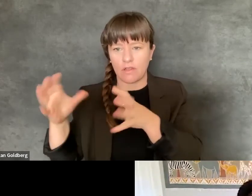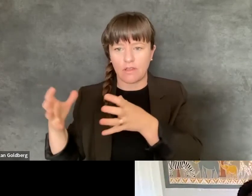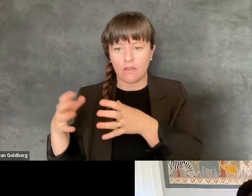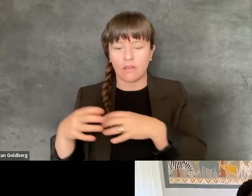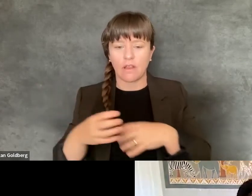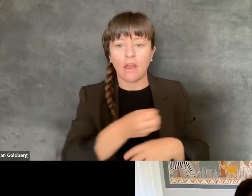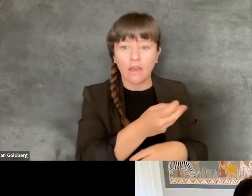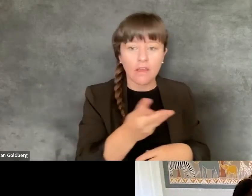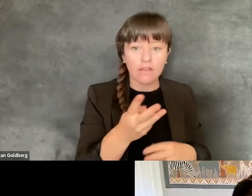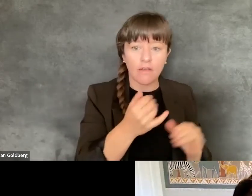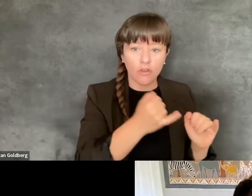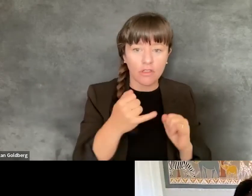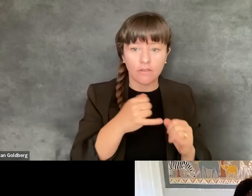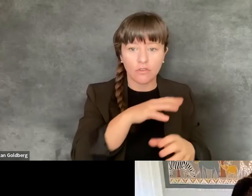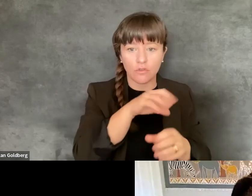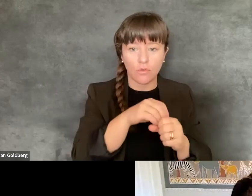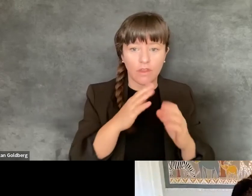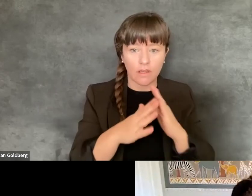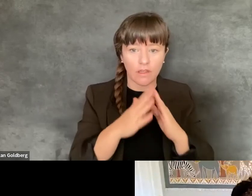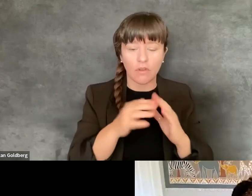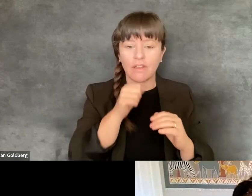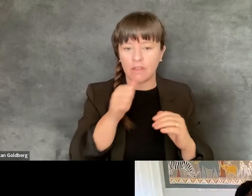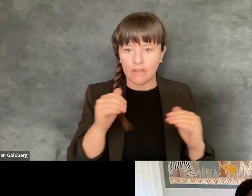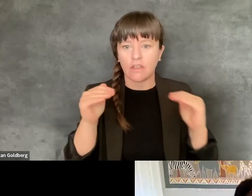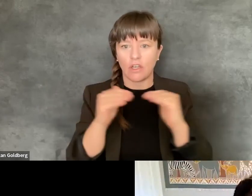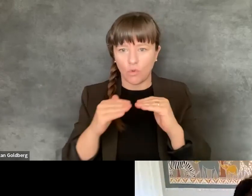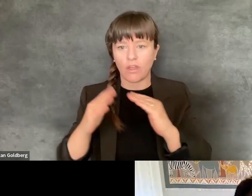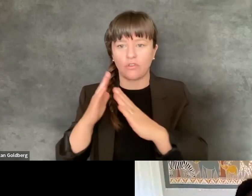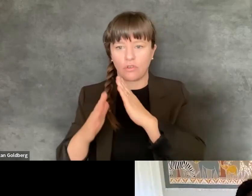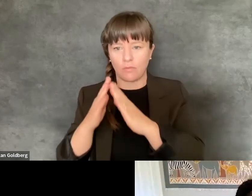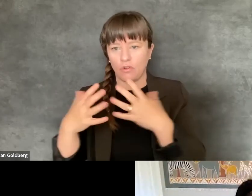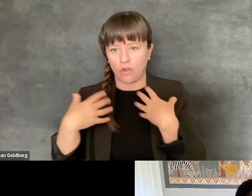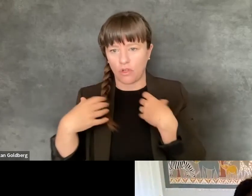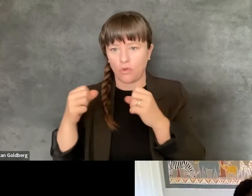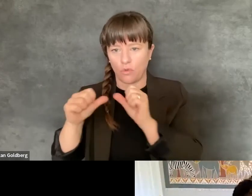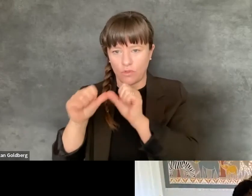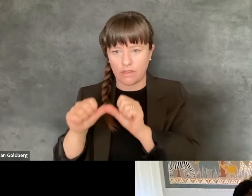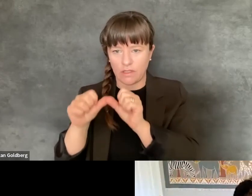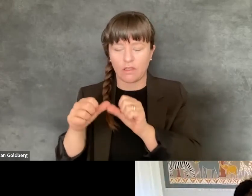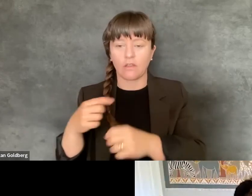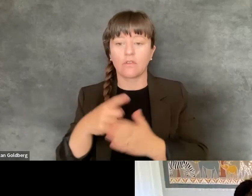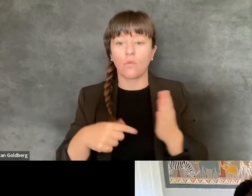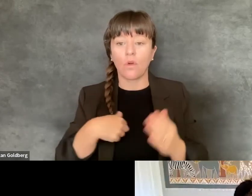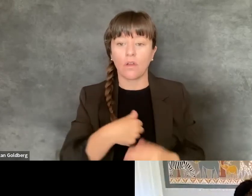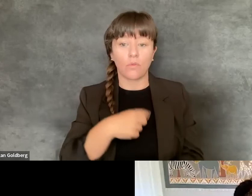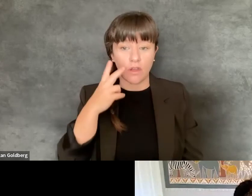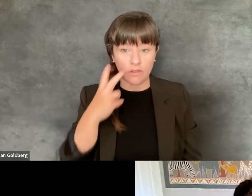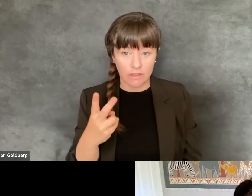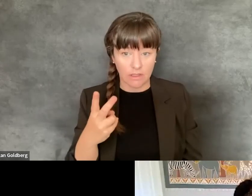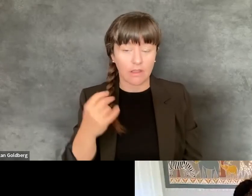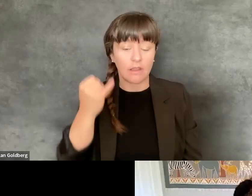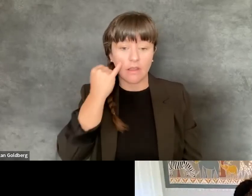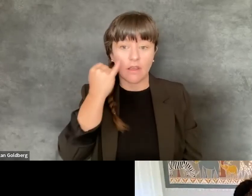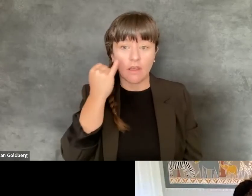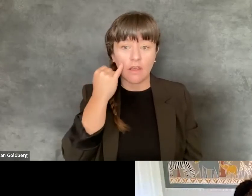individuals who are resilient within a community does not equal to community resilience. And what we are saying there is, if you